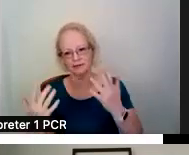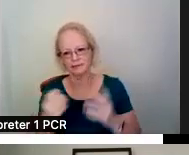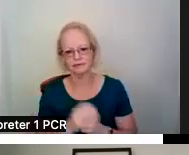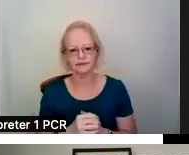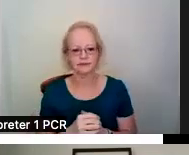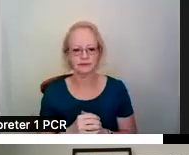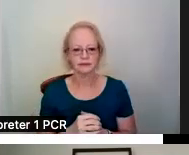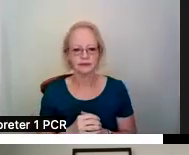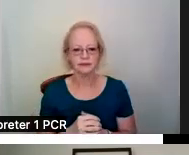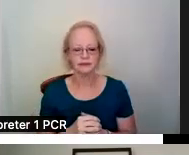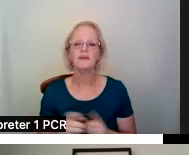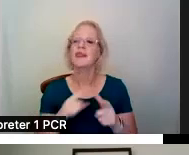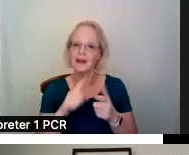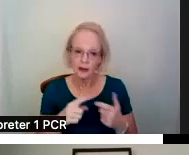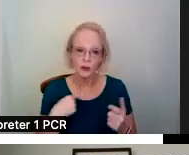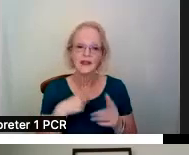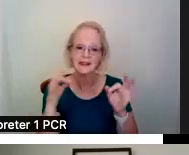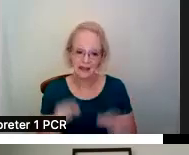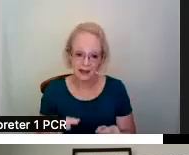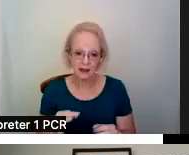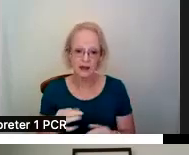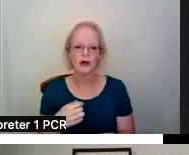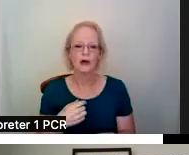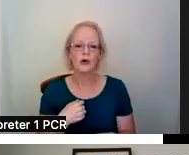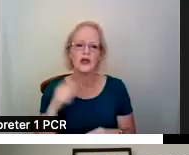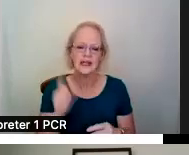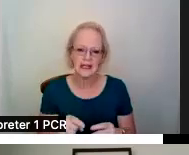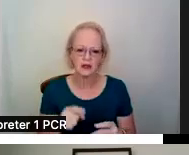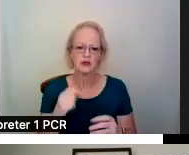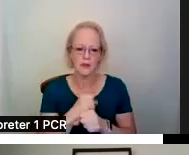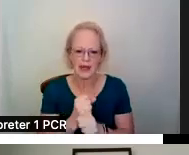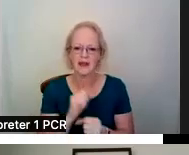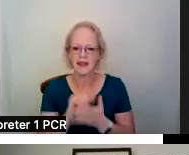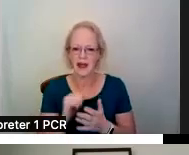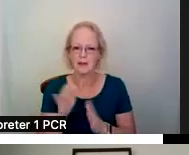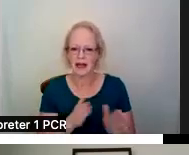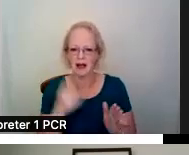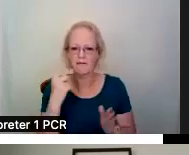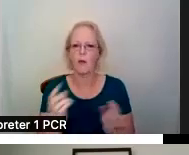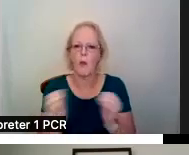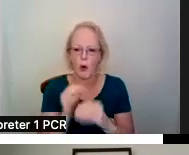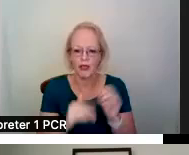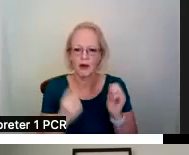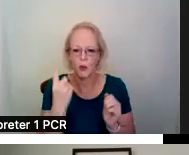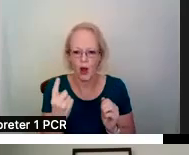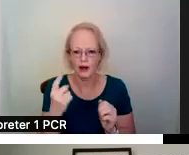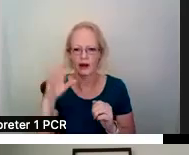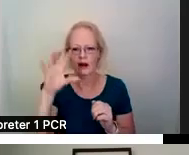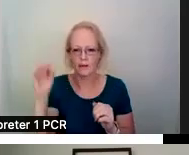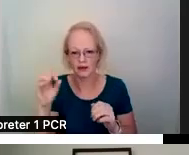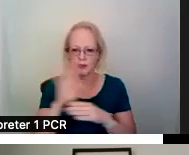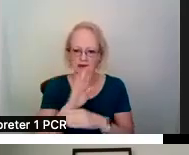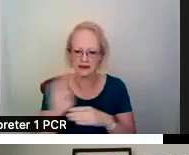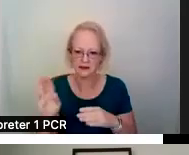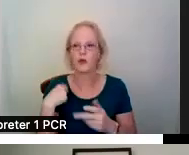We then decided that we needed to concern ourselves about making the plan multi-employer. So we did research along with lawyers